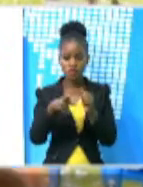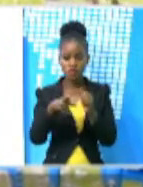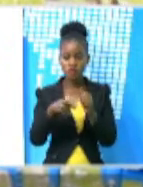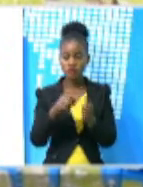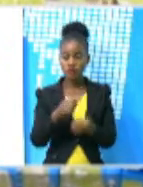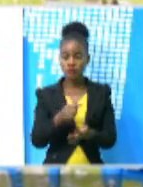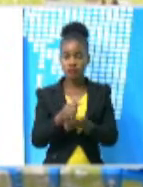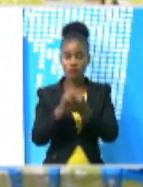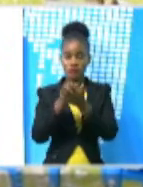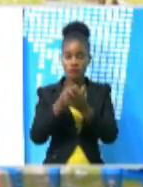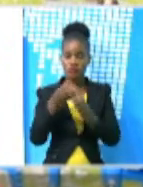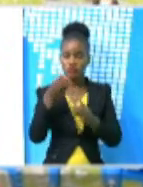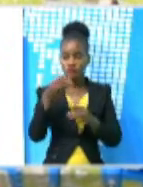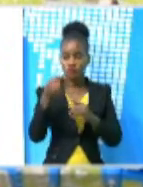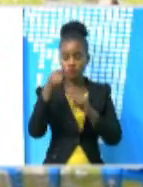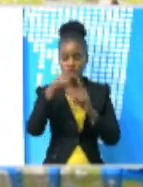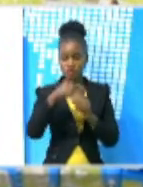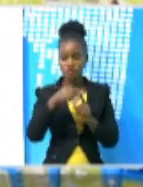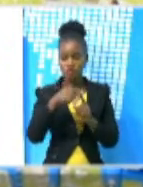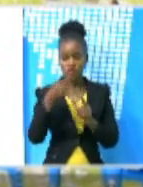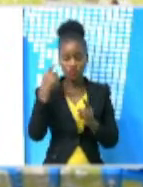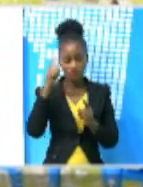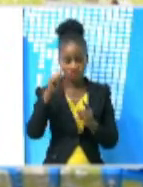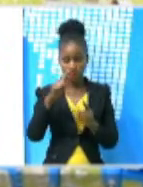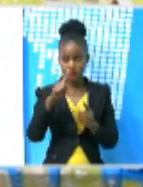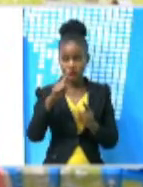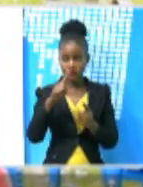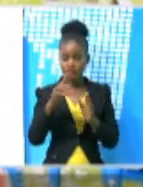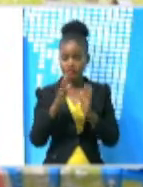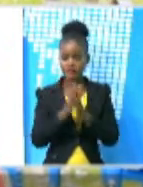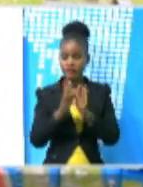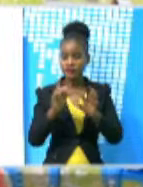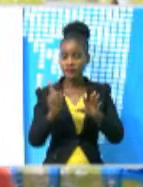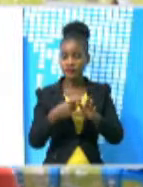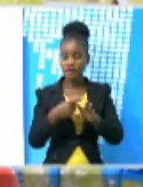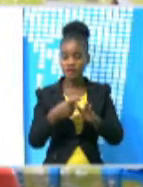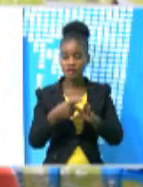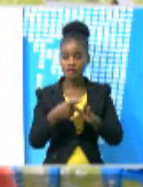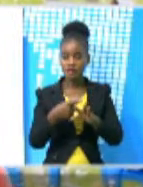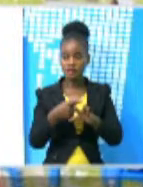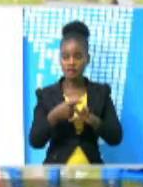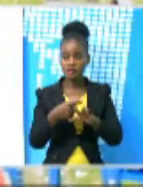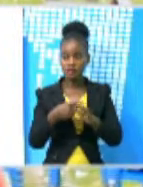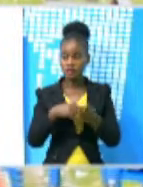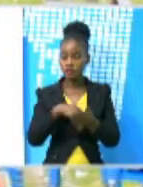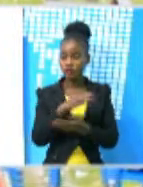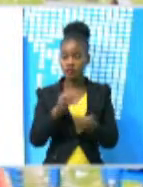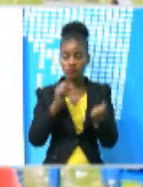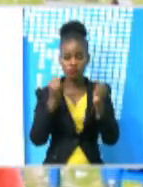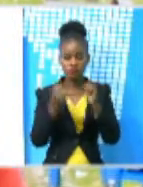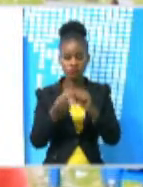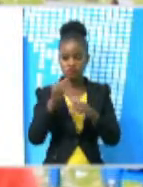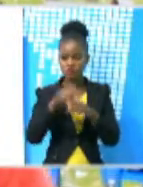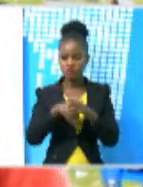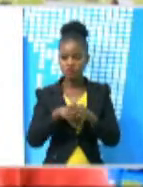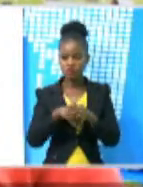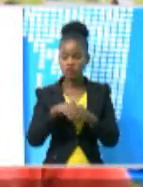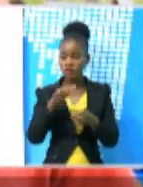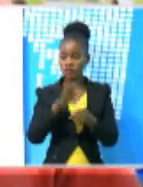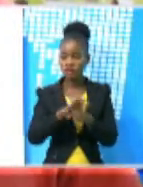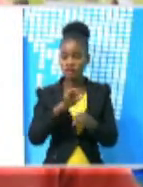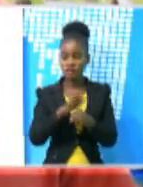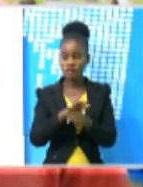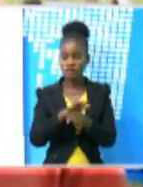help him to produce for the market, and then of course it all translates into increased